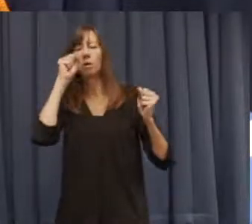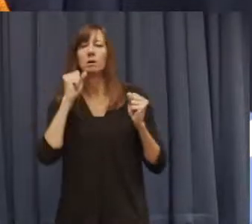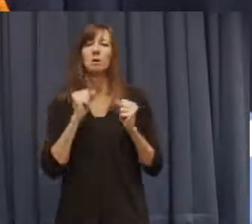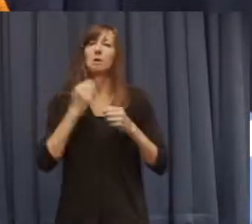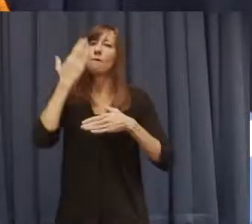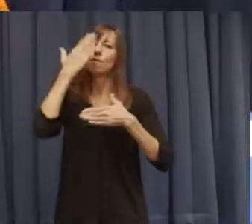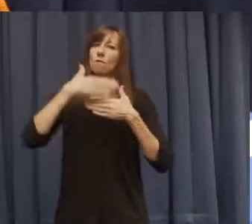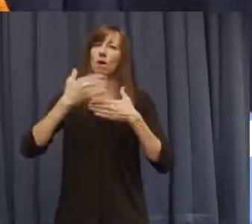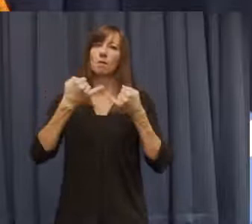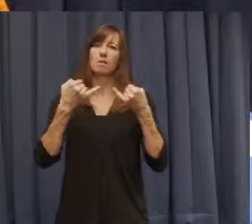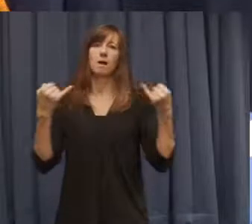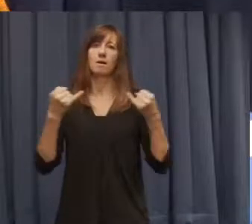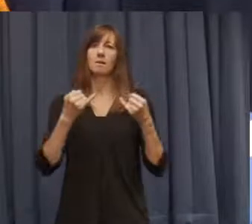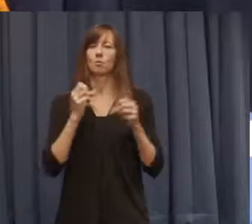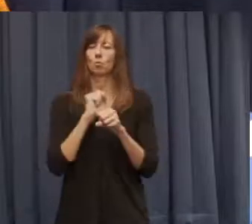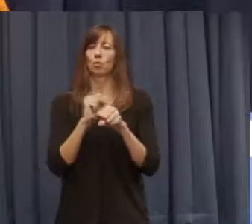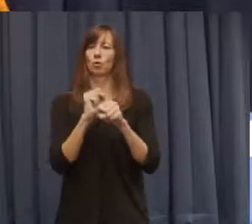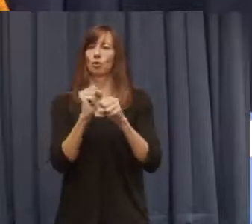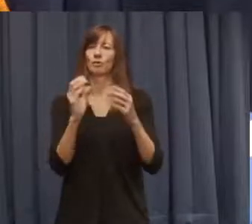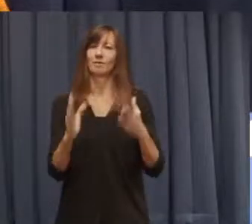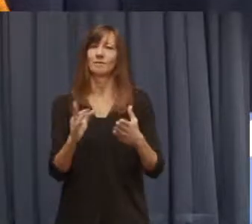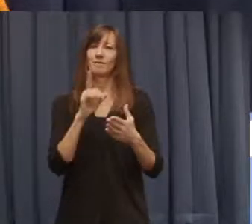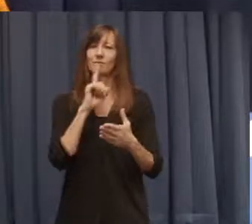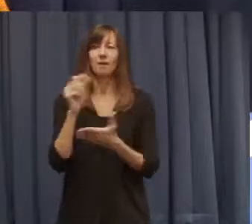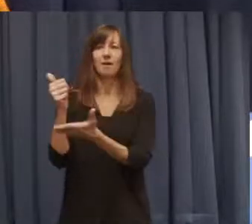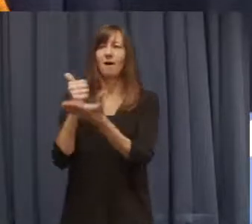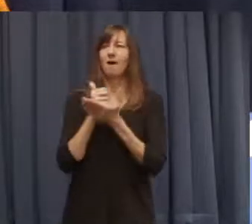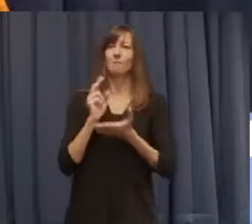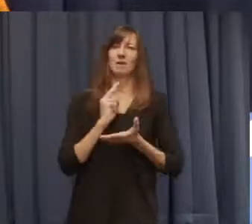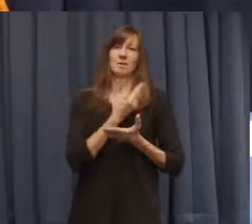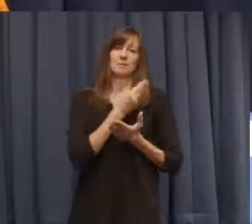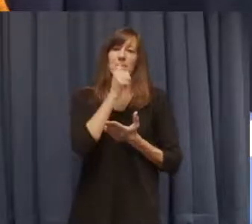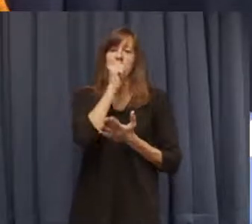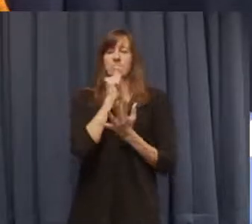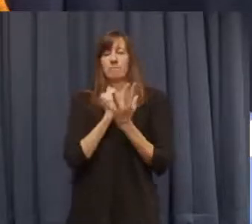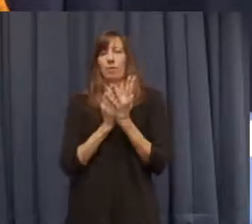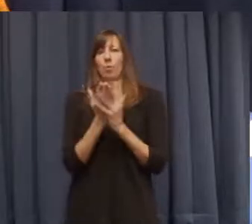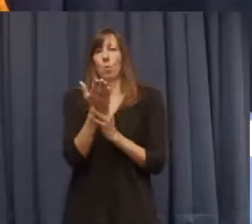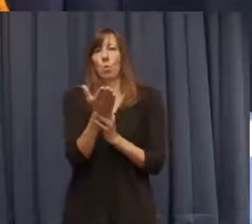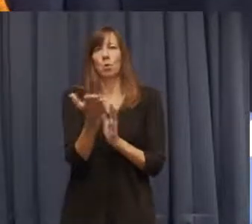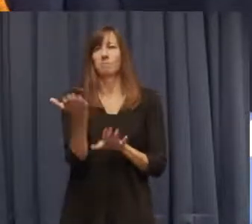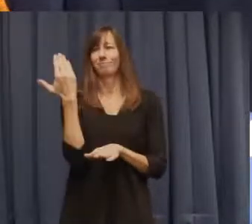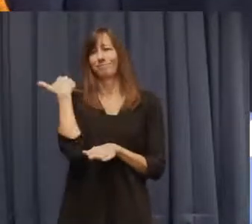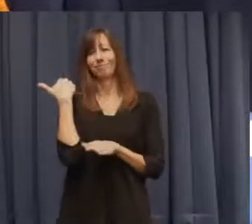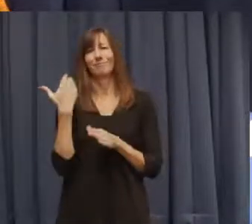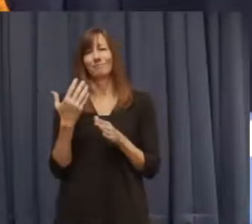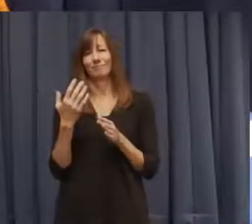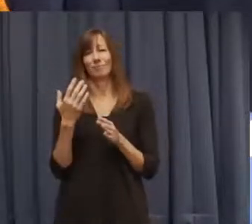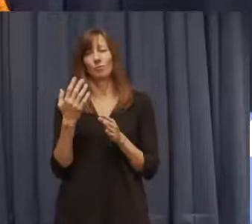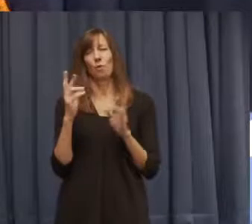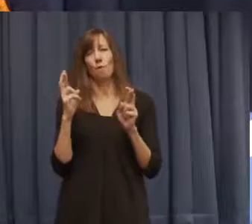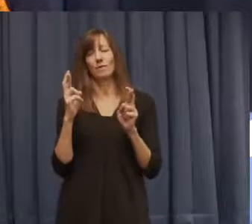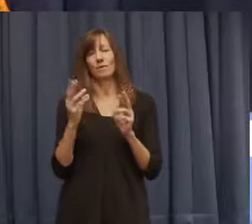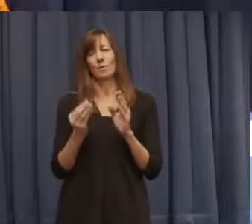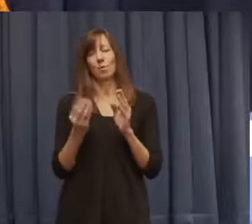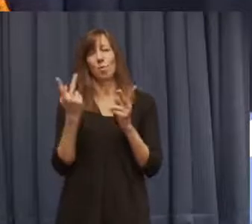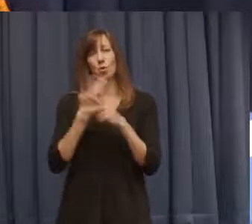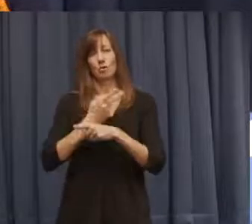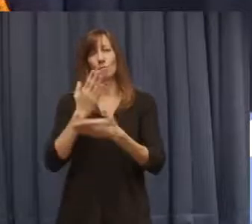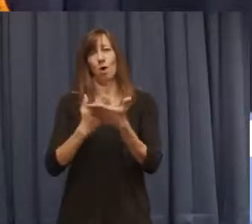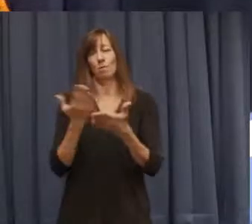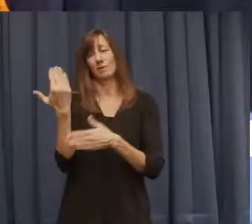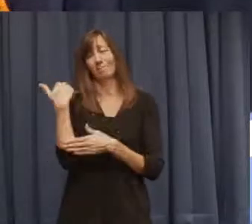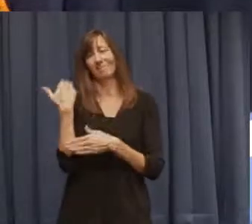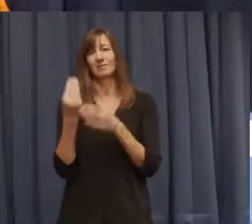the worst of this, hopefully, back in the spring and in the summer, and are very much still on the